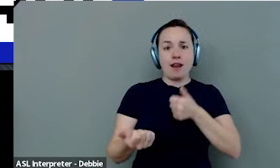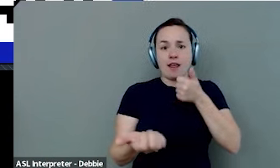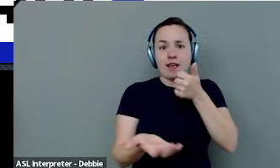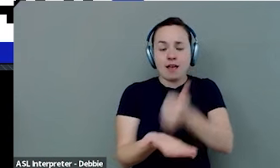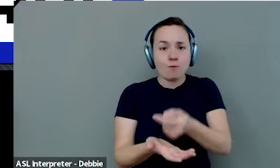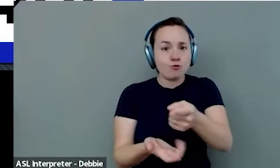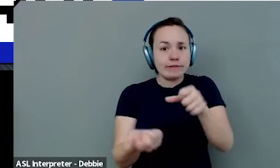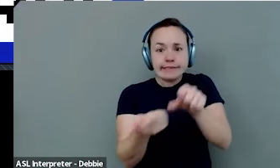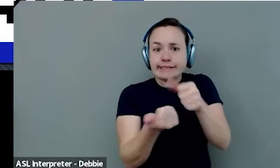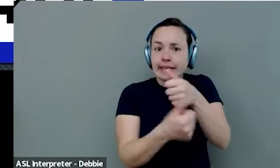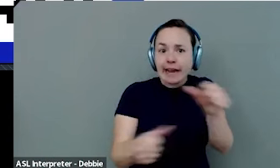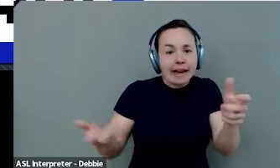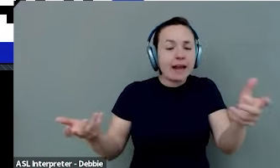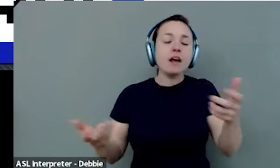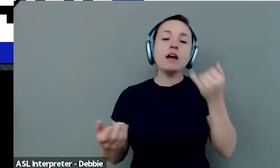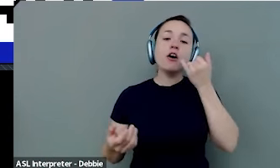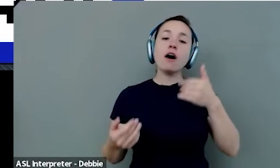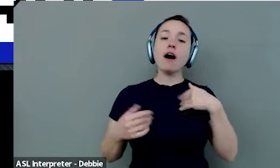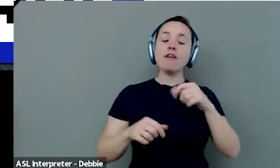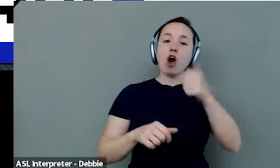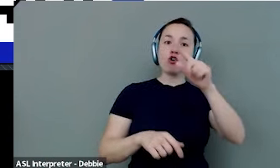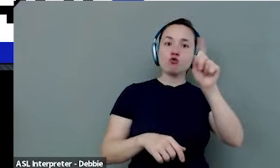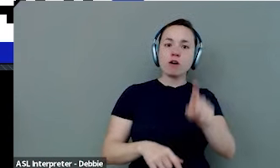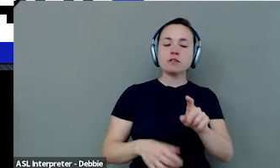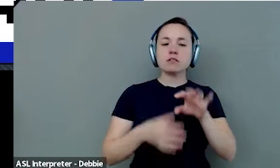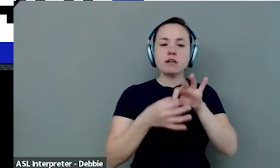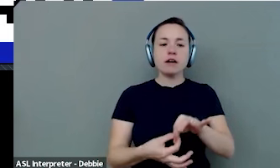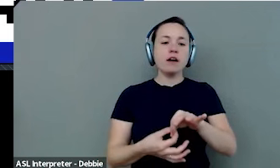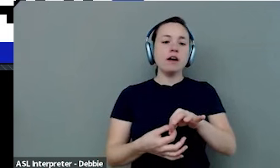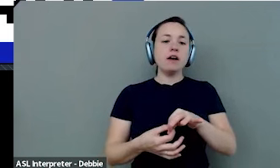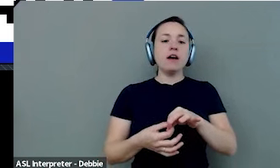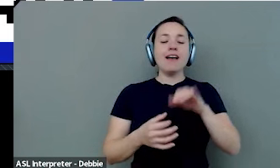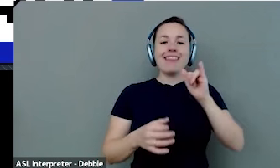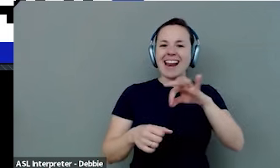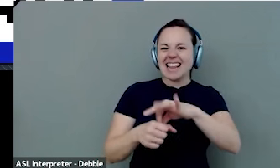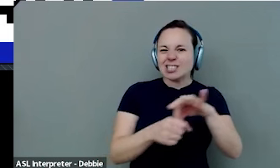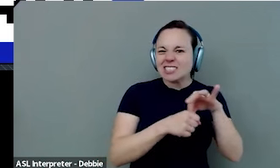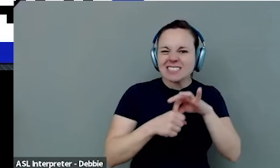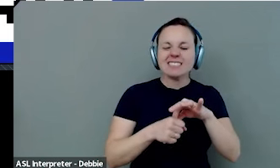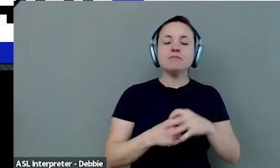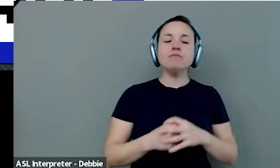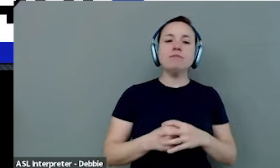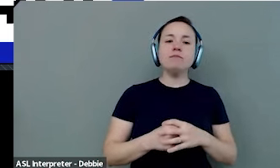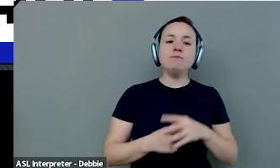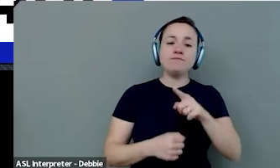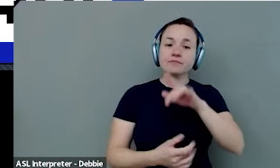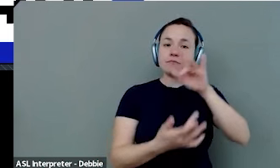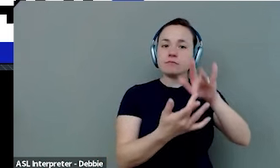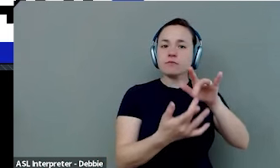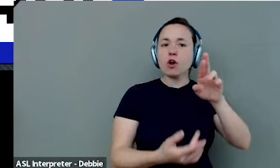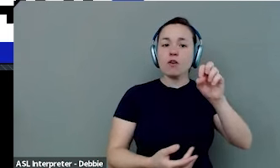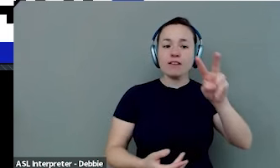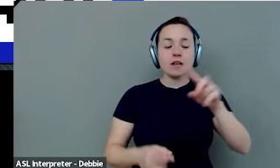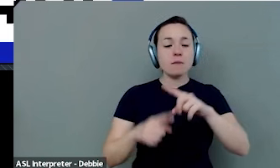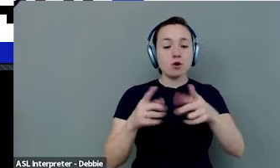you. If you have other questions about the upcoming election and you reached out to ROV, but you want